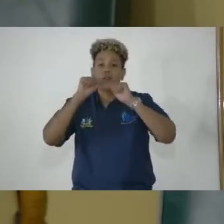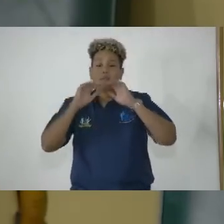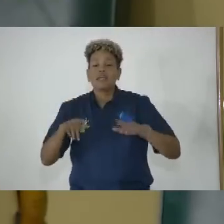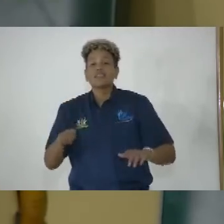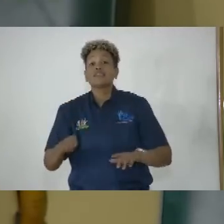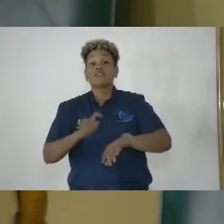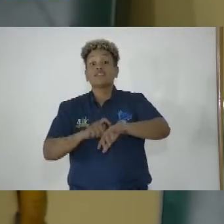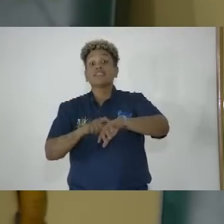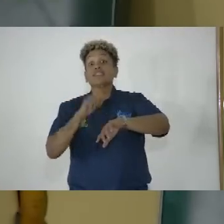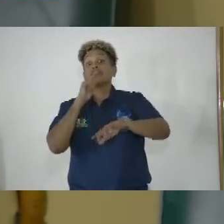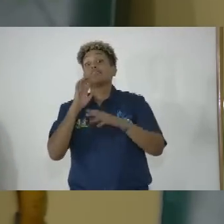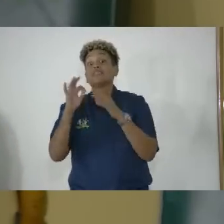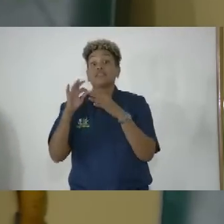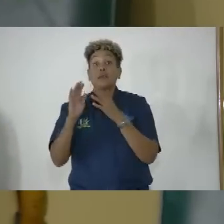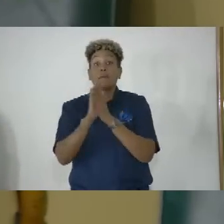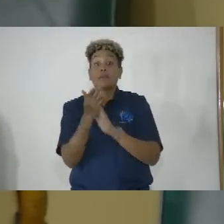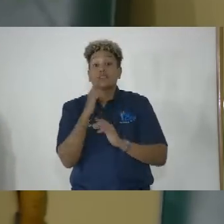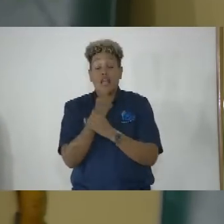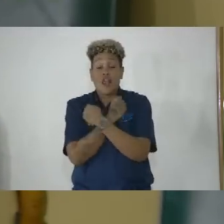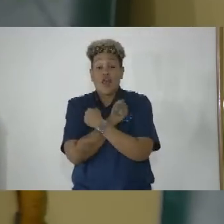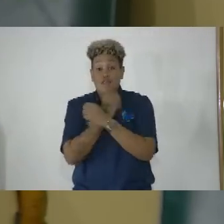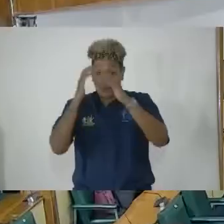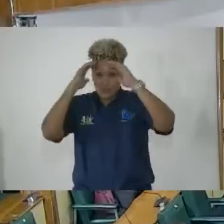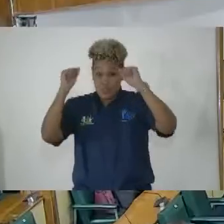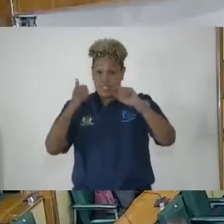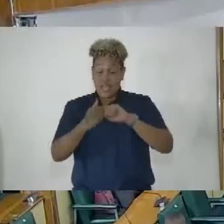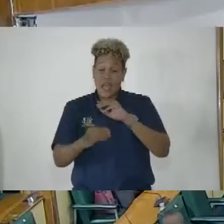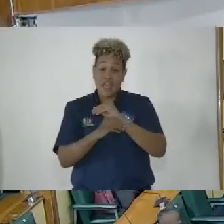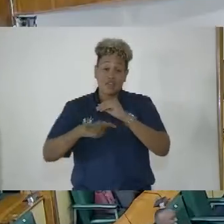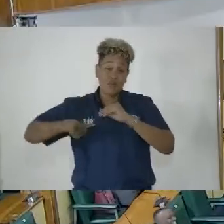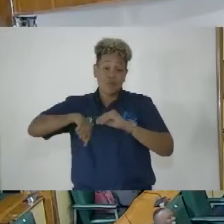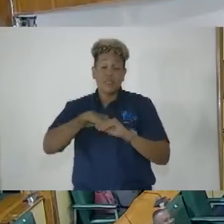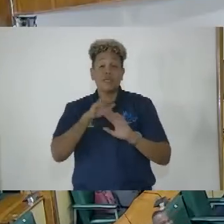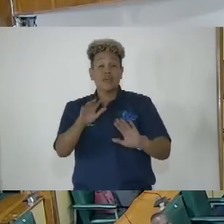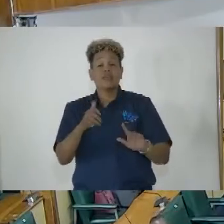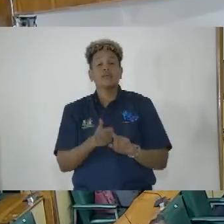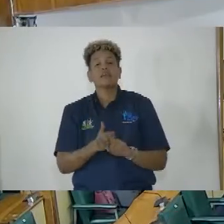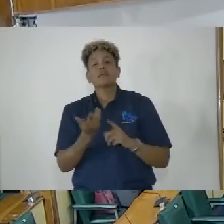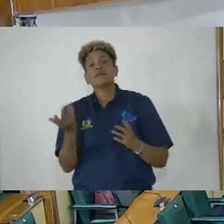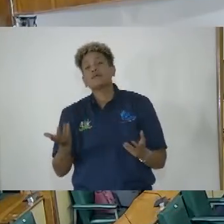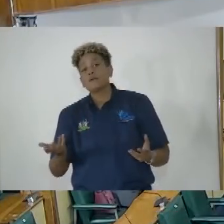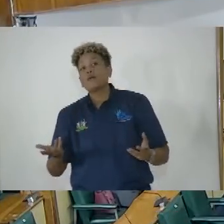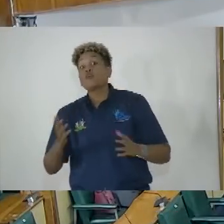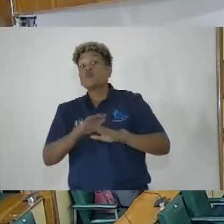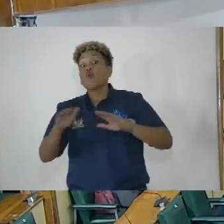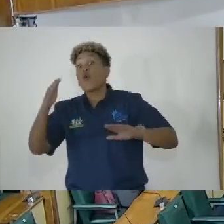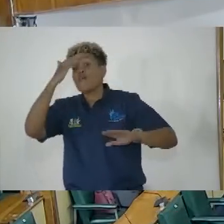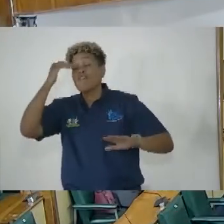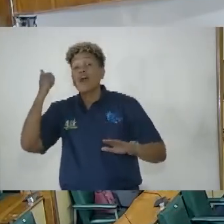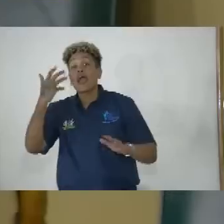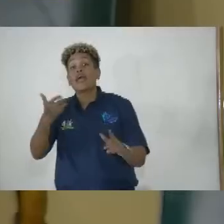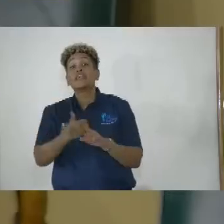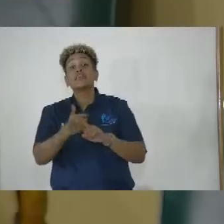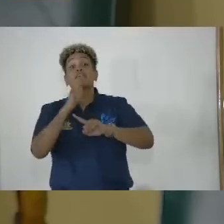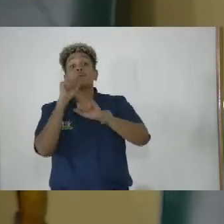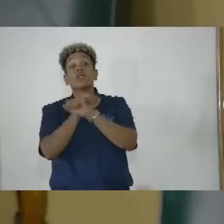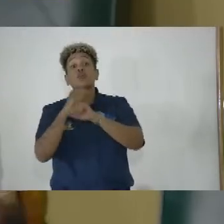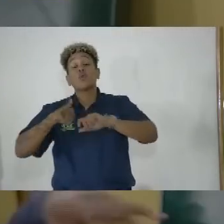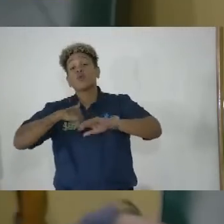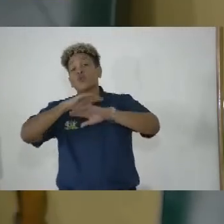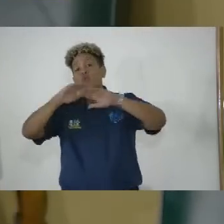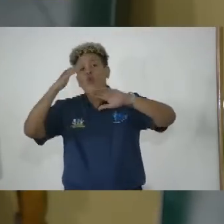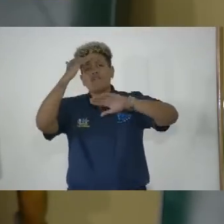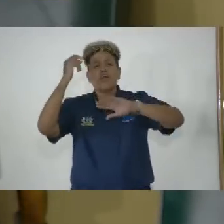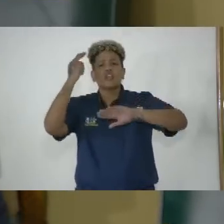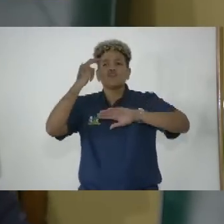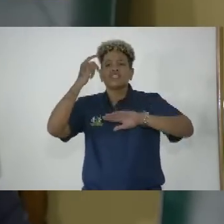season, joy, peace, and love, Mr. President, as we don't forget, ensure that we don't forget the